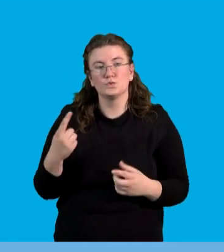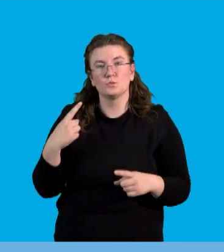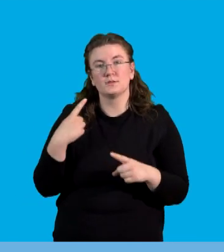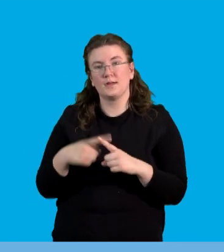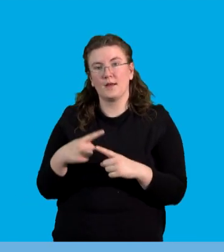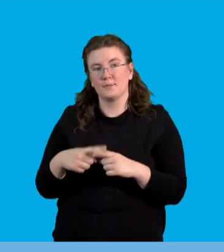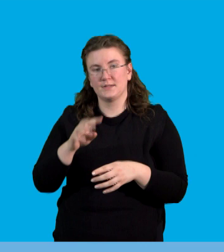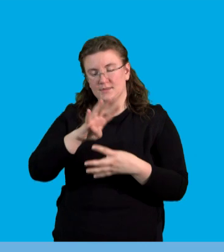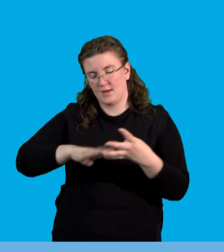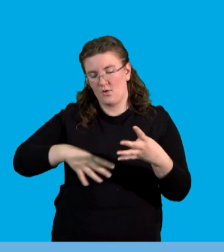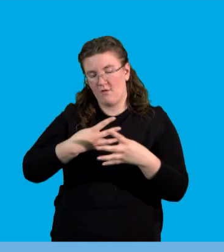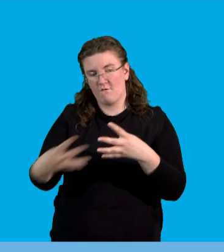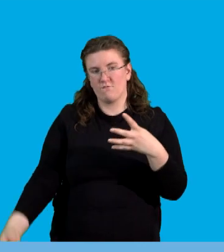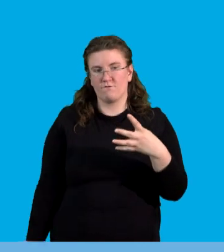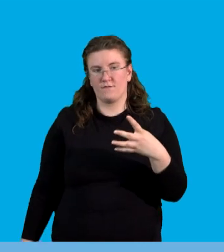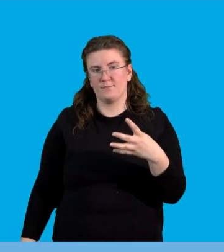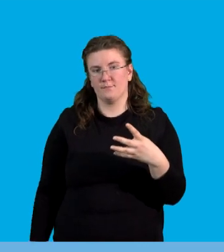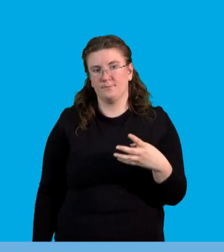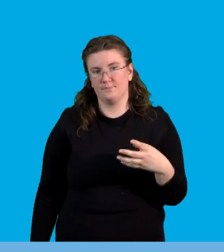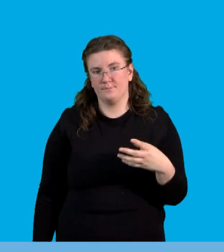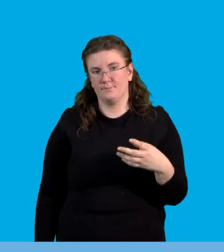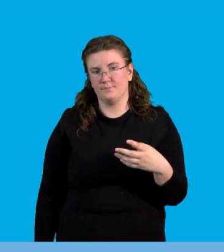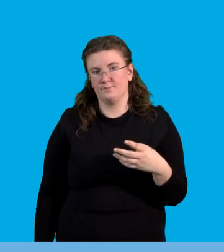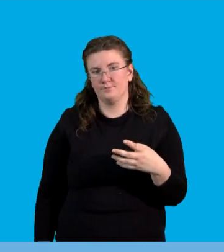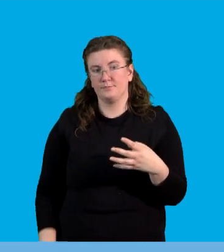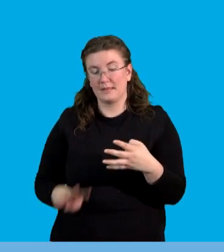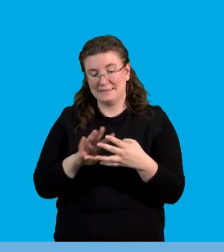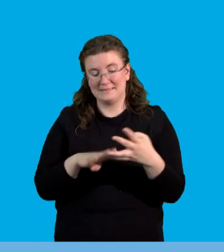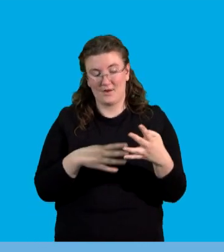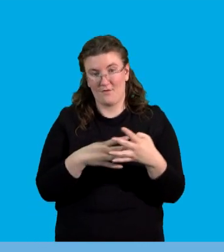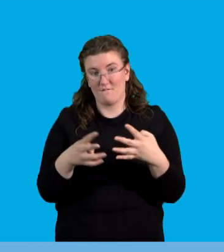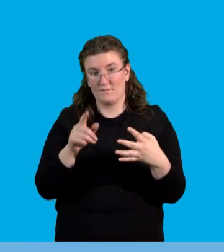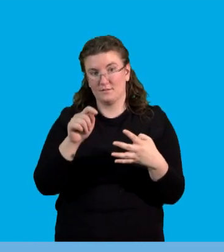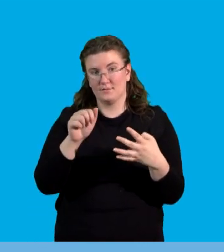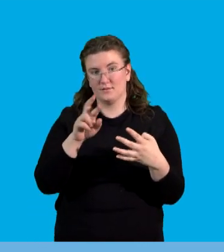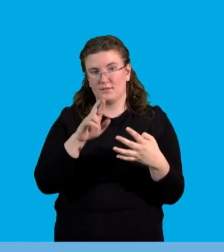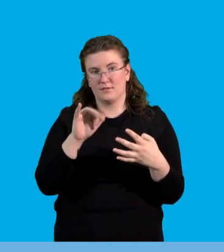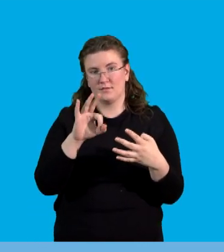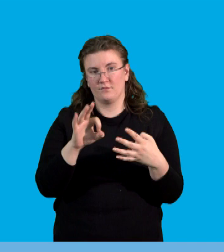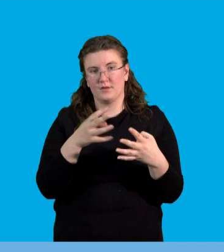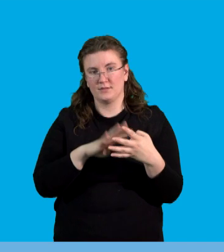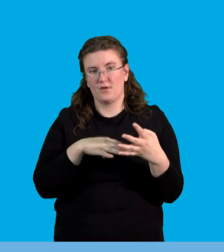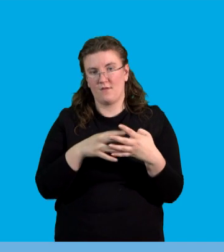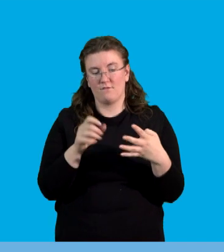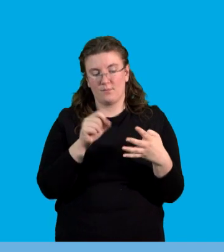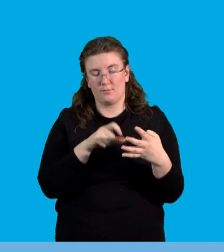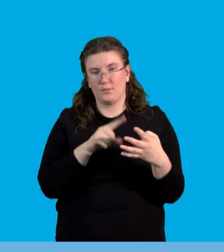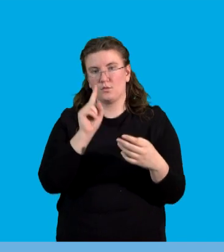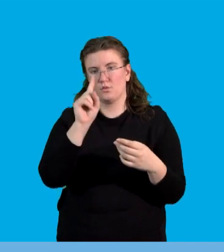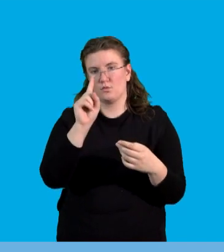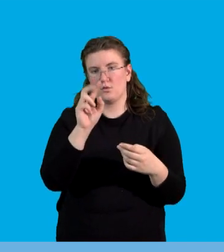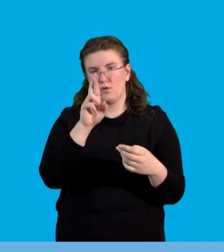then further multiplied by the tariff, which is going to be our tariff. And remember, our tariff is given to be